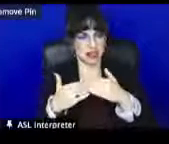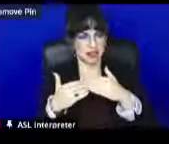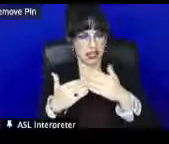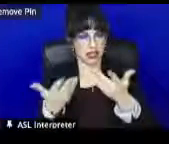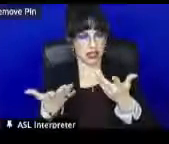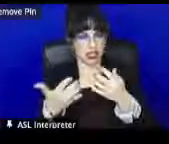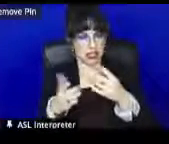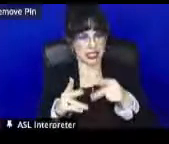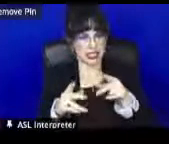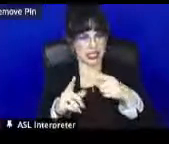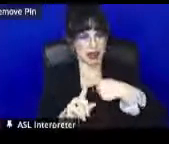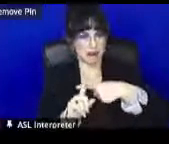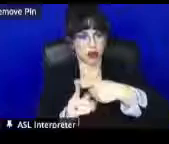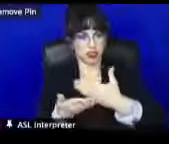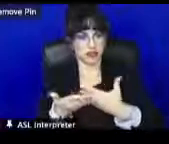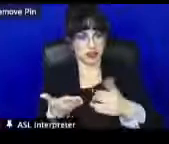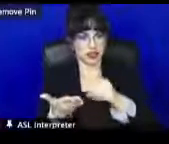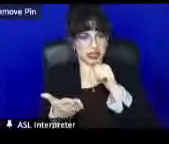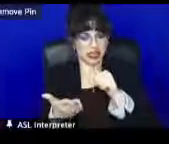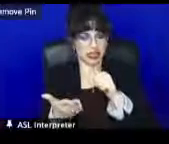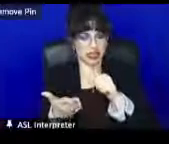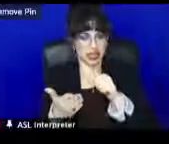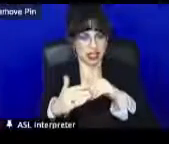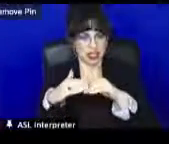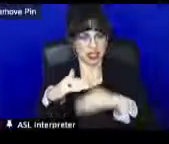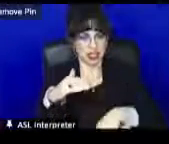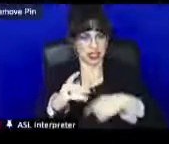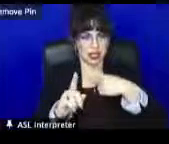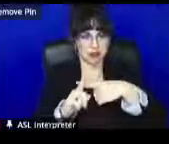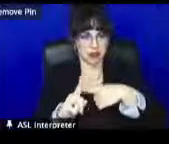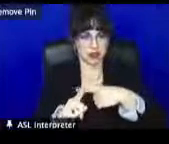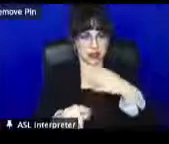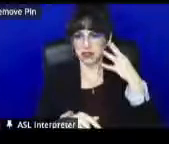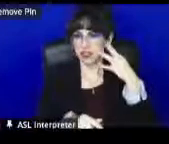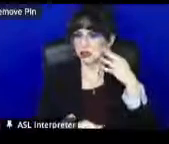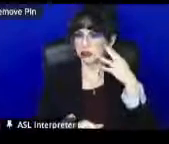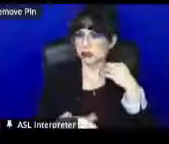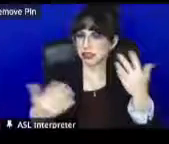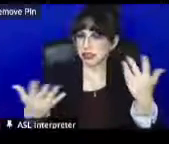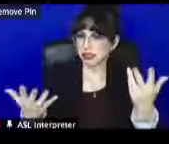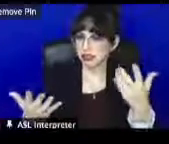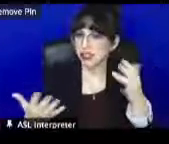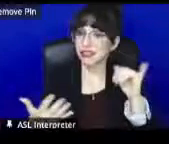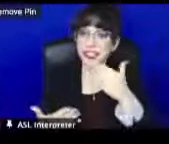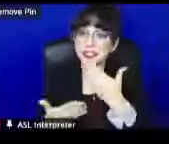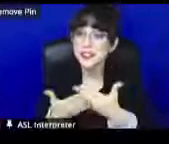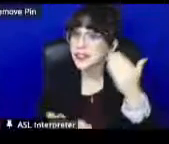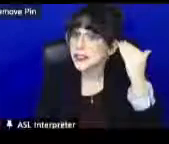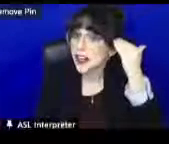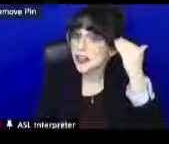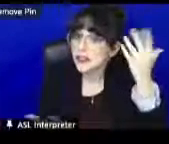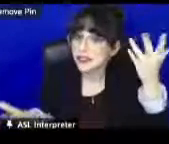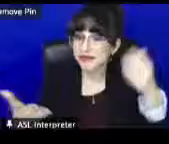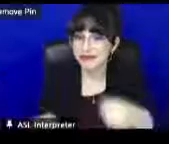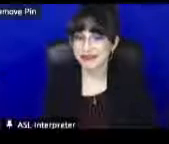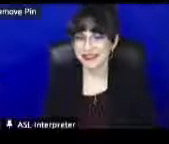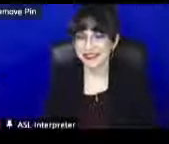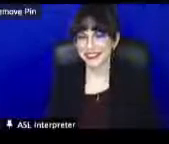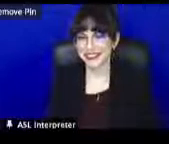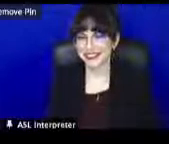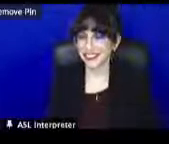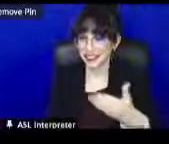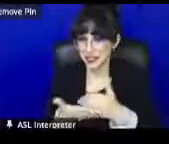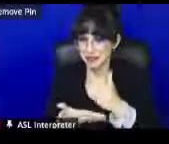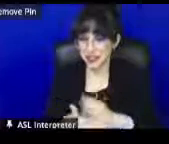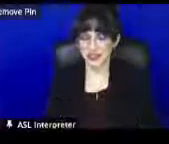positive thing versus a less than positive experience. And so that's good to know. All